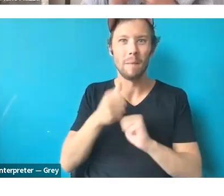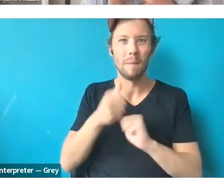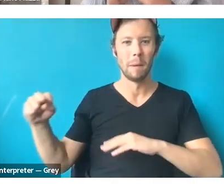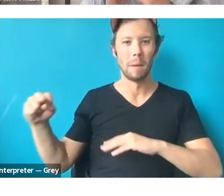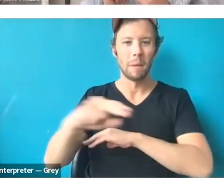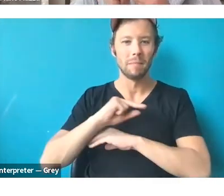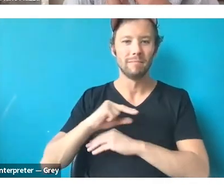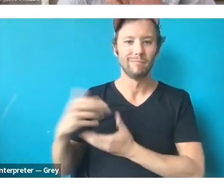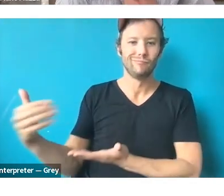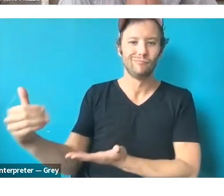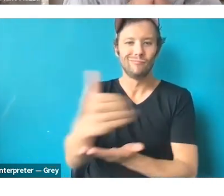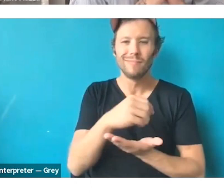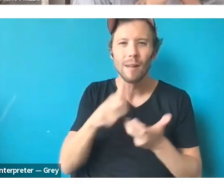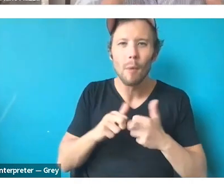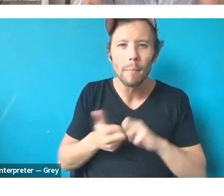goldenrod or